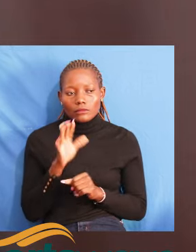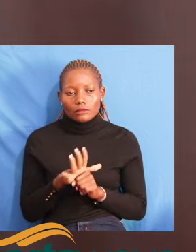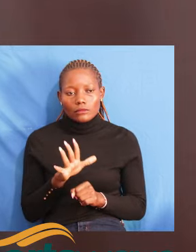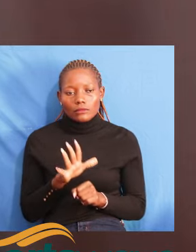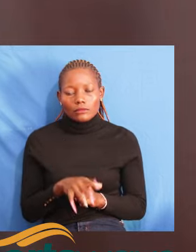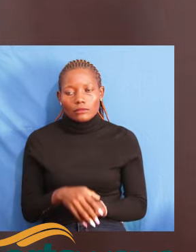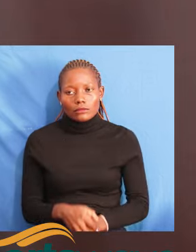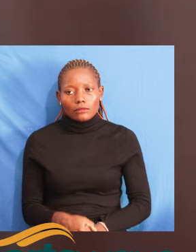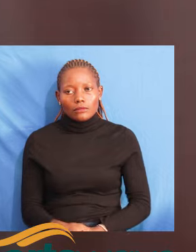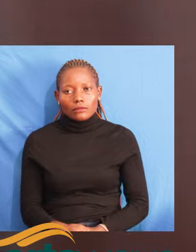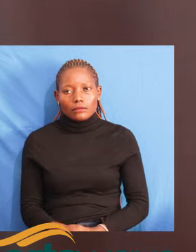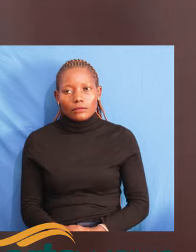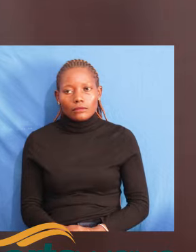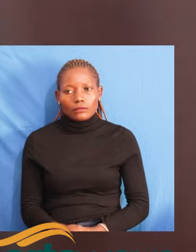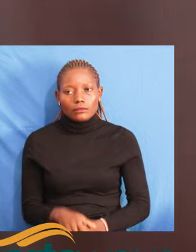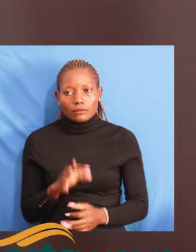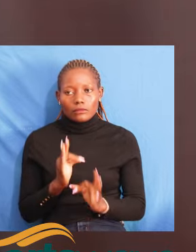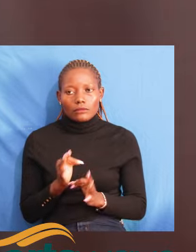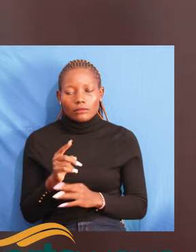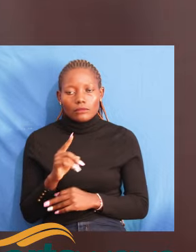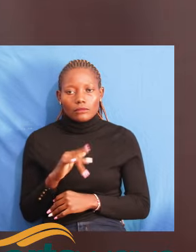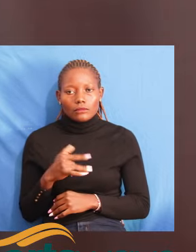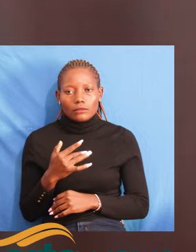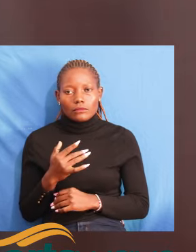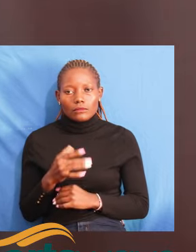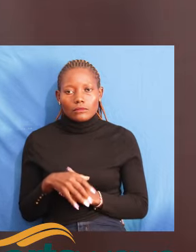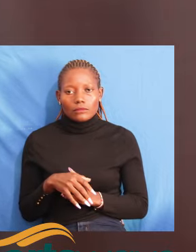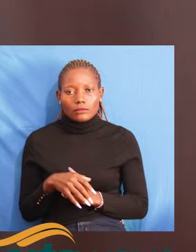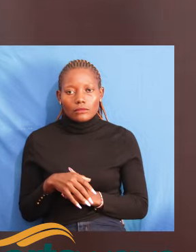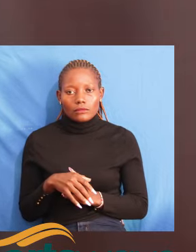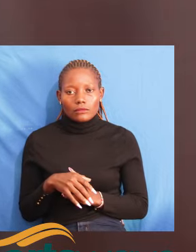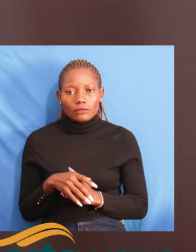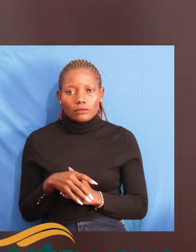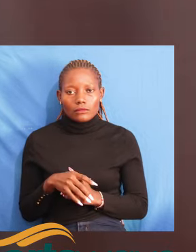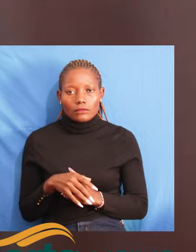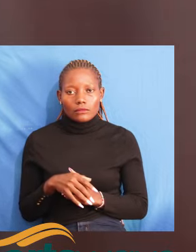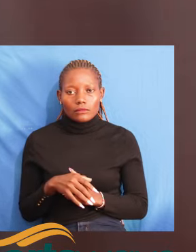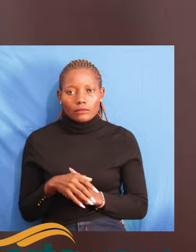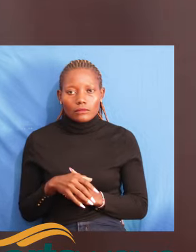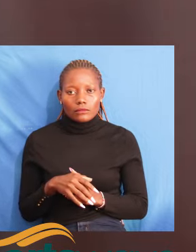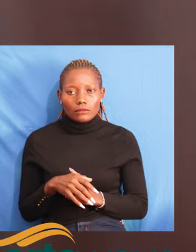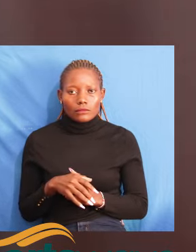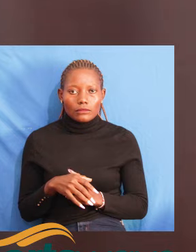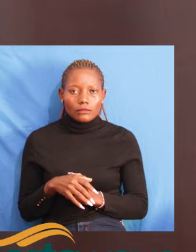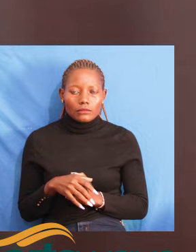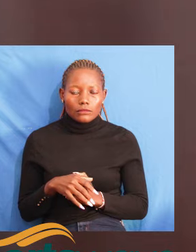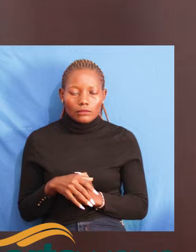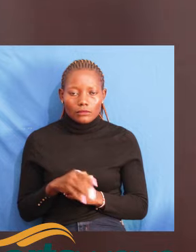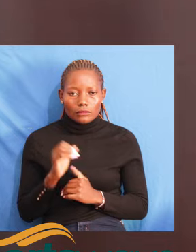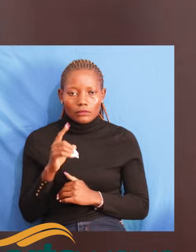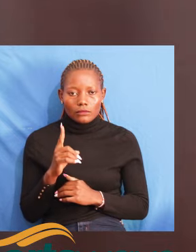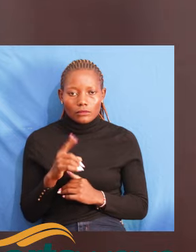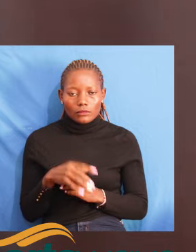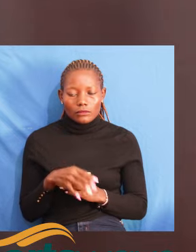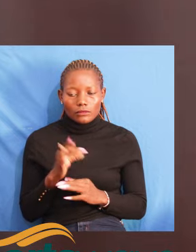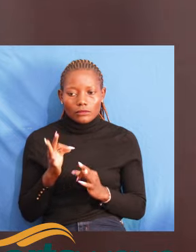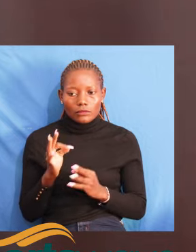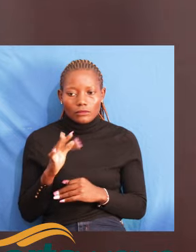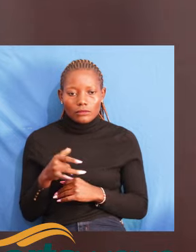So, if you feel fine, you should go back to and eat the ordinary foods. But if you feel so stressed